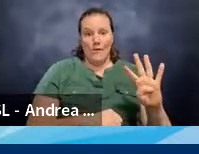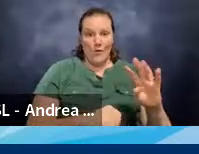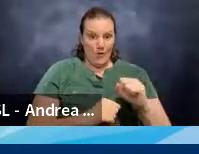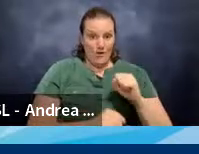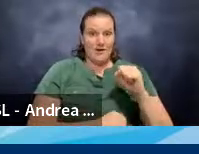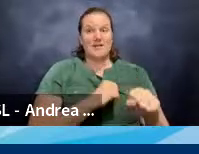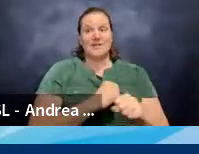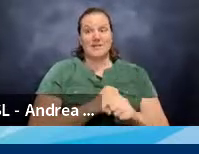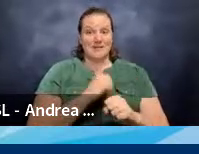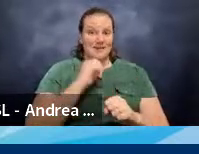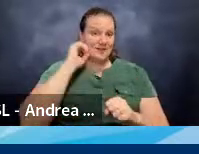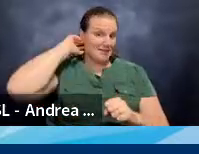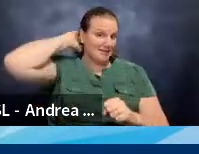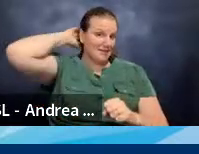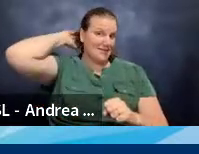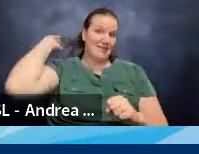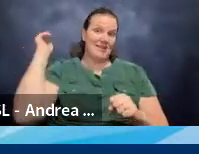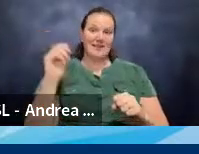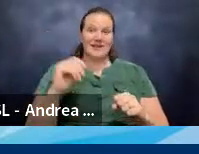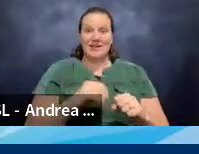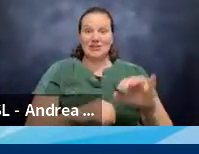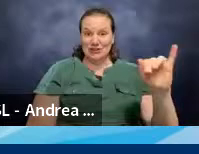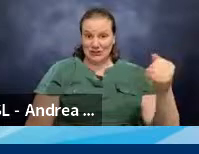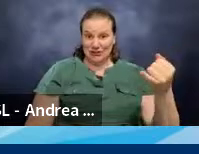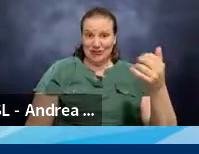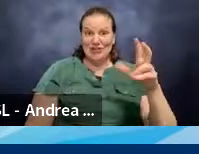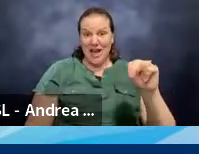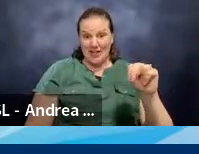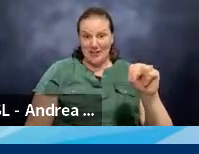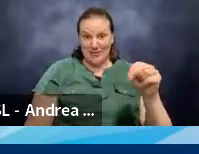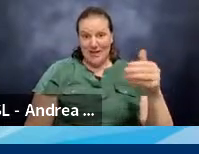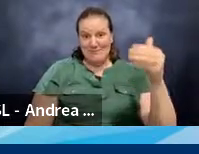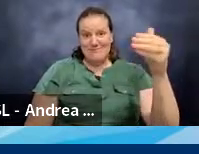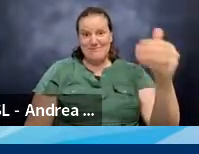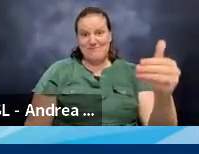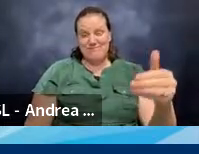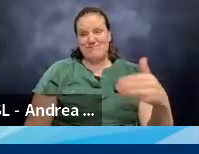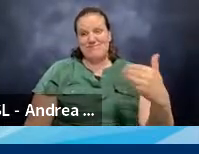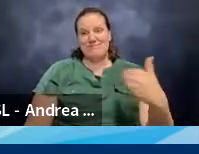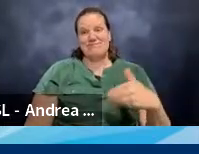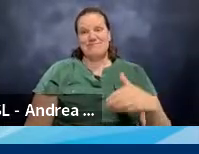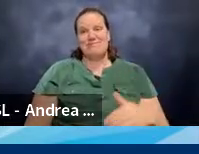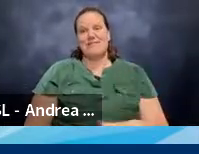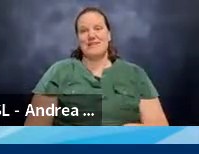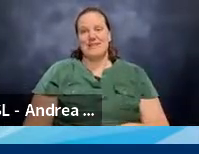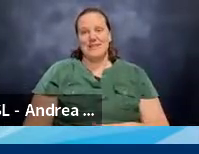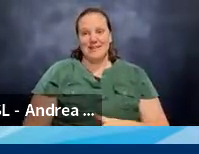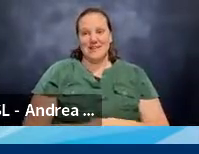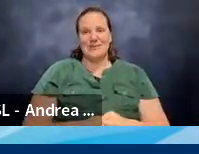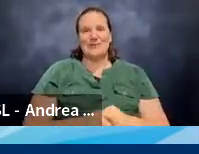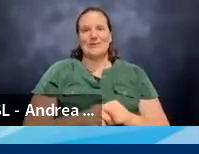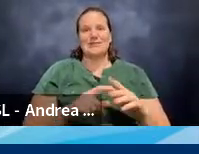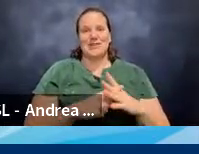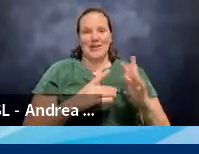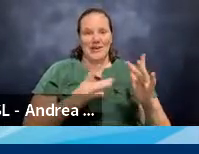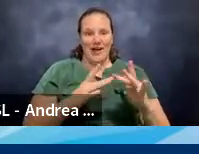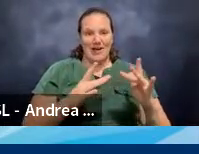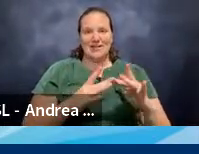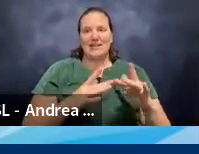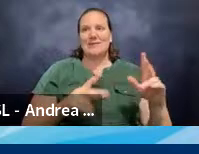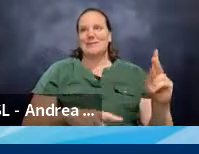years come January that this group has been together, and we started contacting